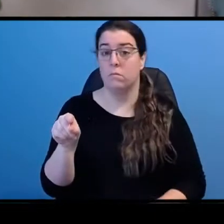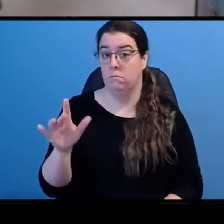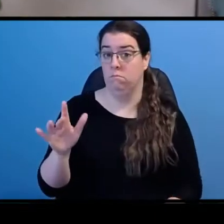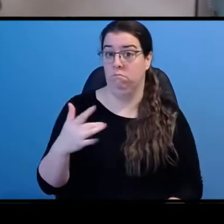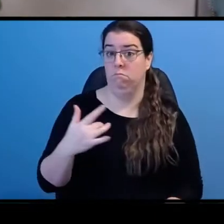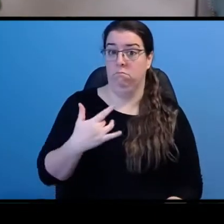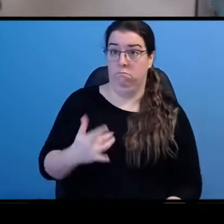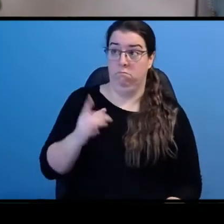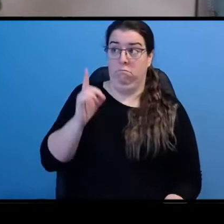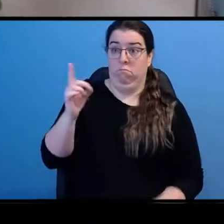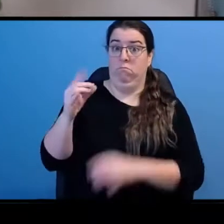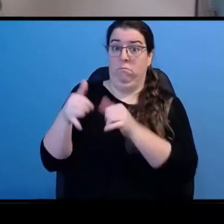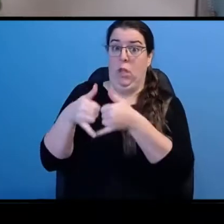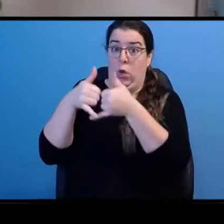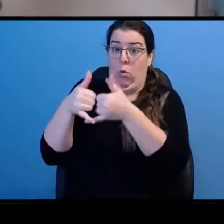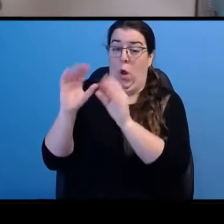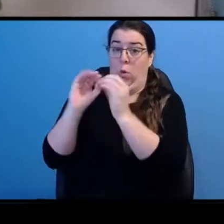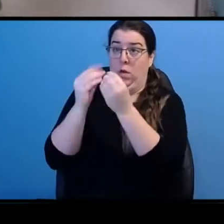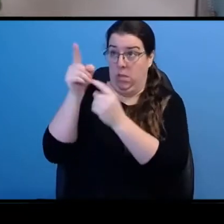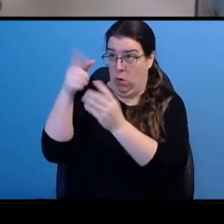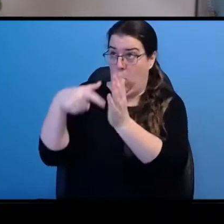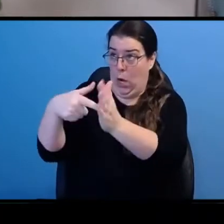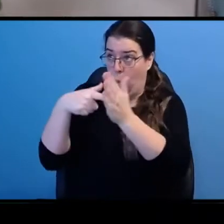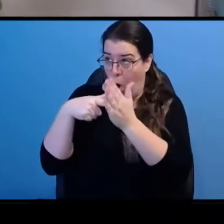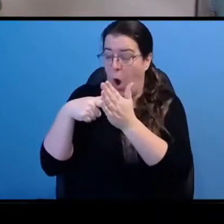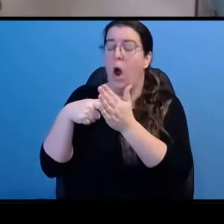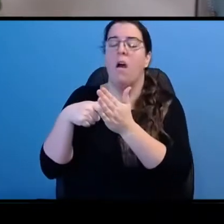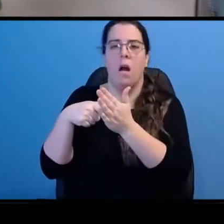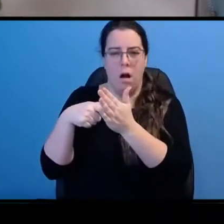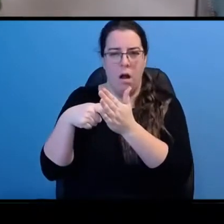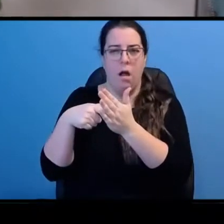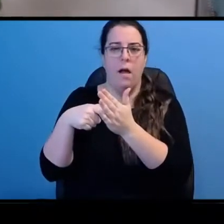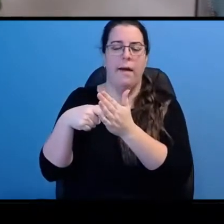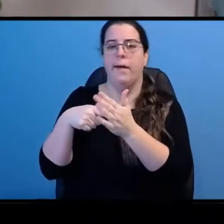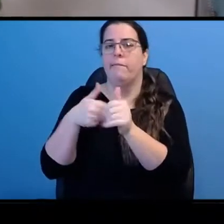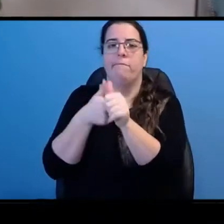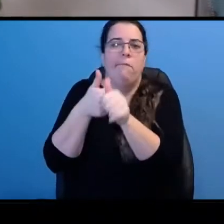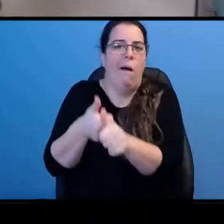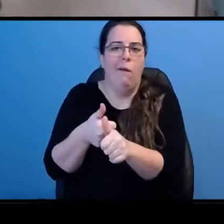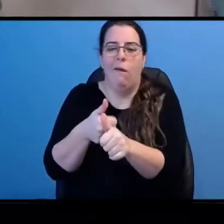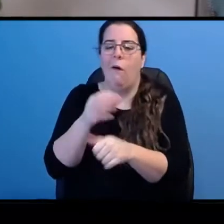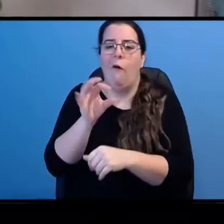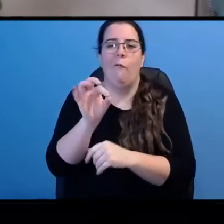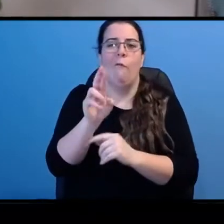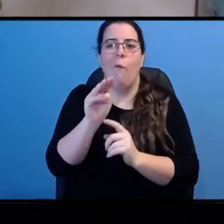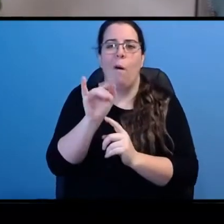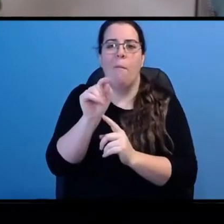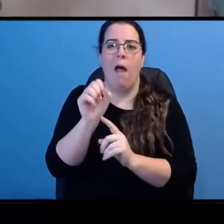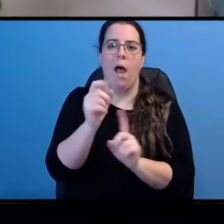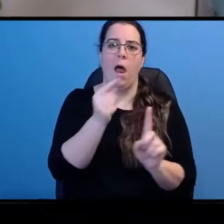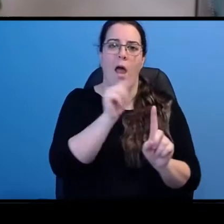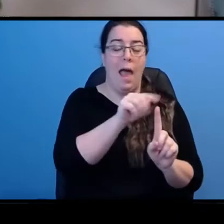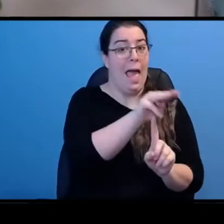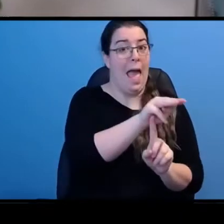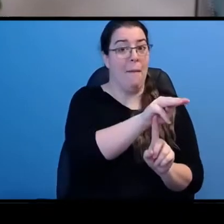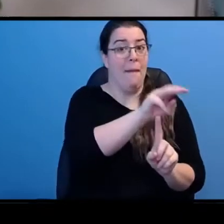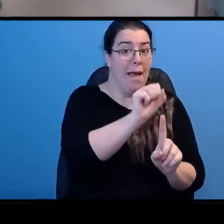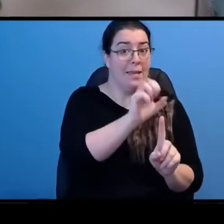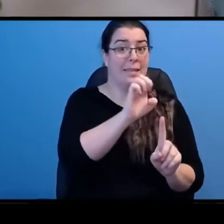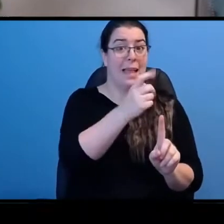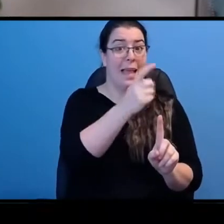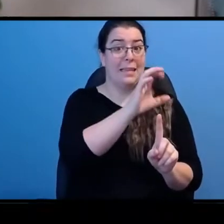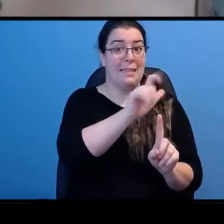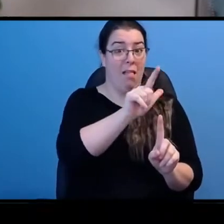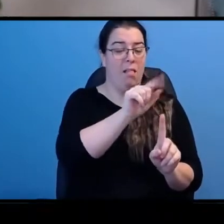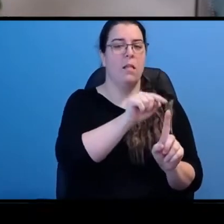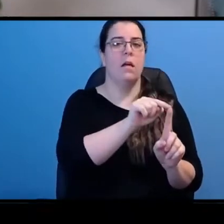granting organization needs to have your budget in a Microsoft Excel format, Google Sheets allows you to file